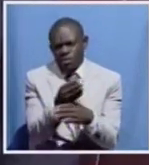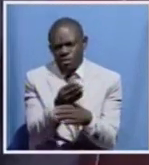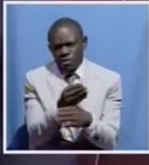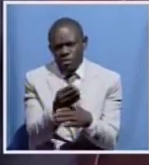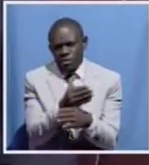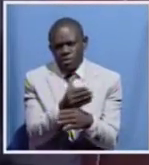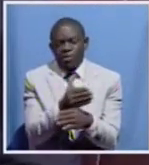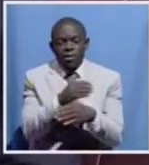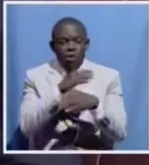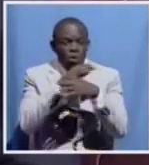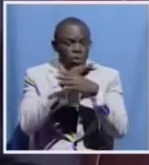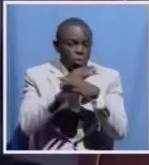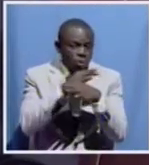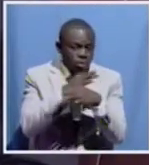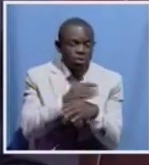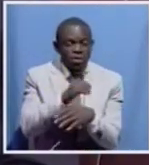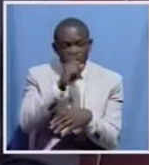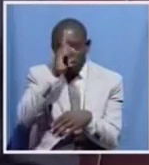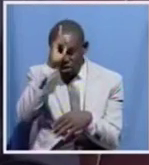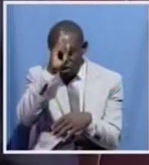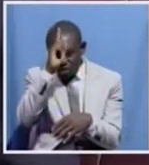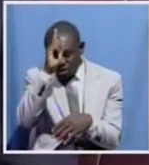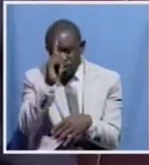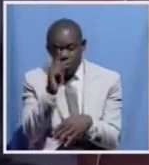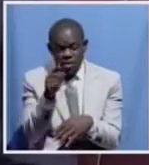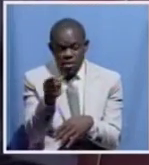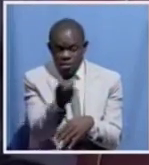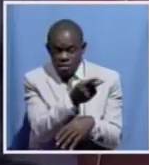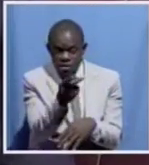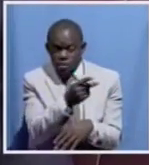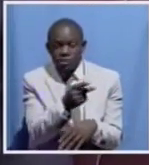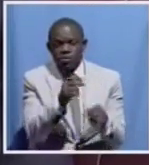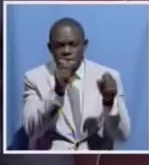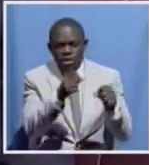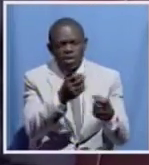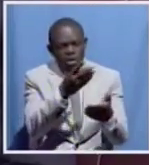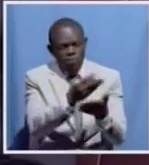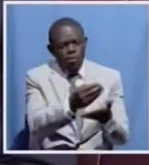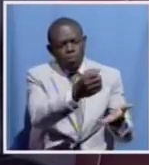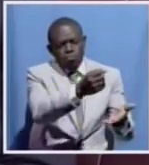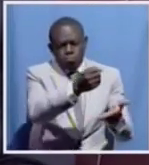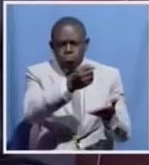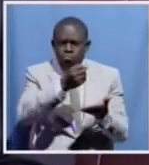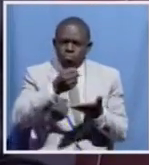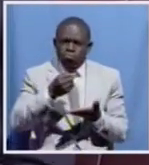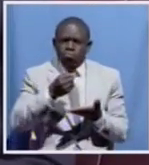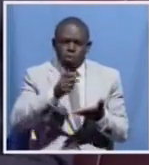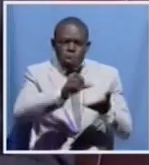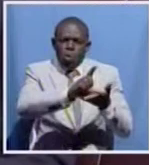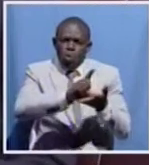talking about Germany, we are talking about non-concessional financing packages. Austria, for